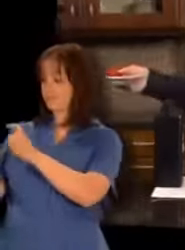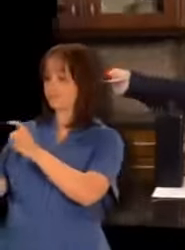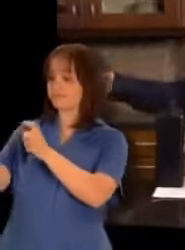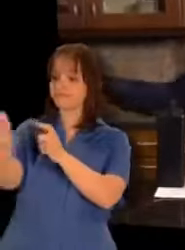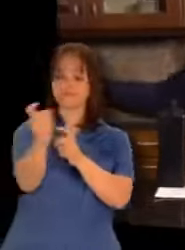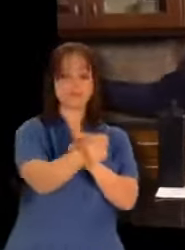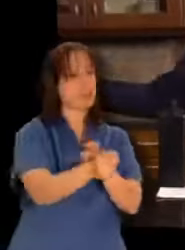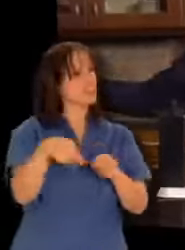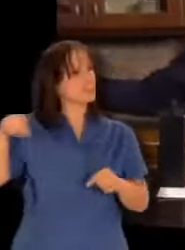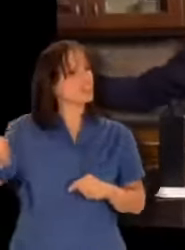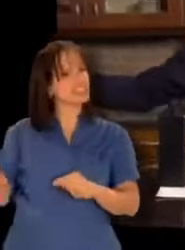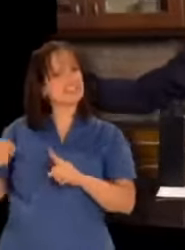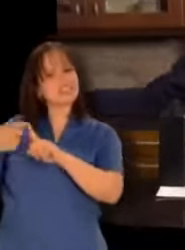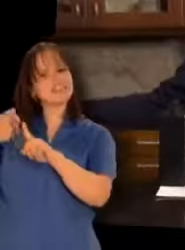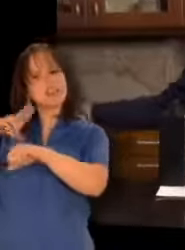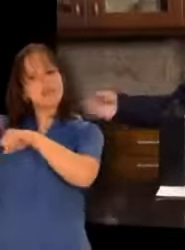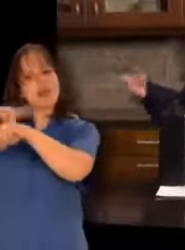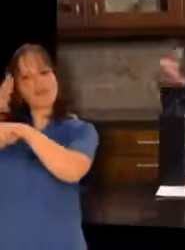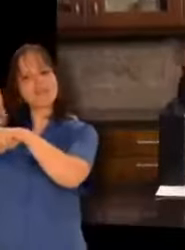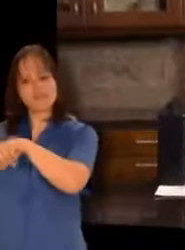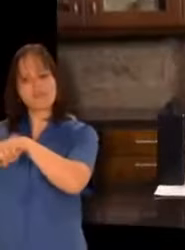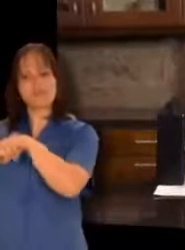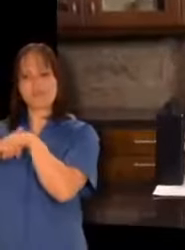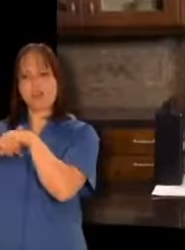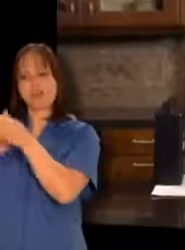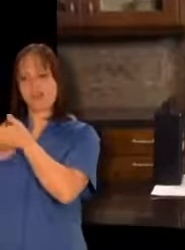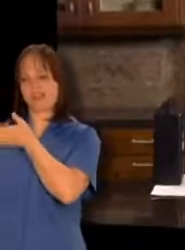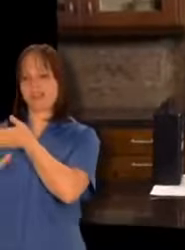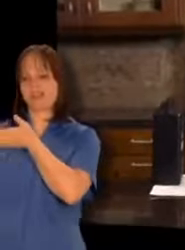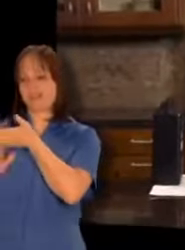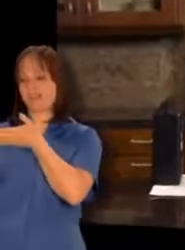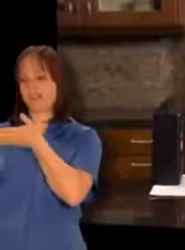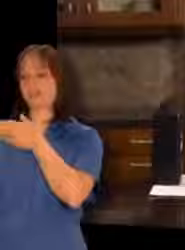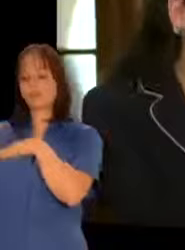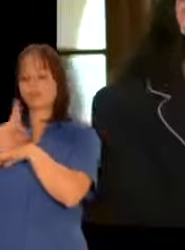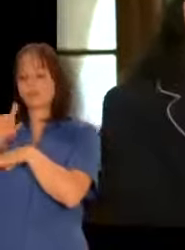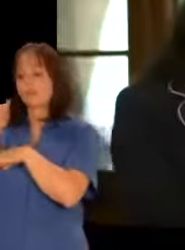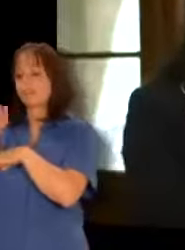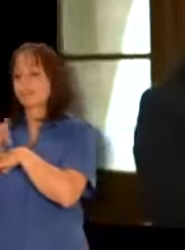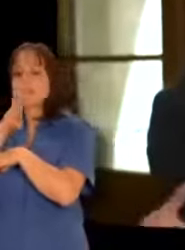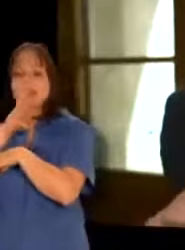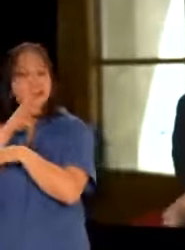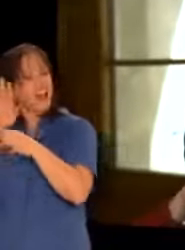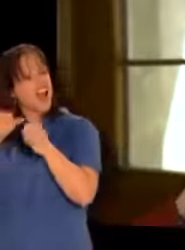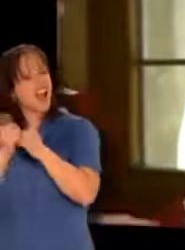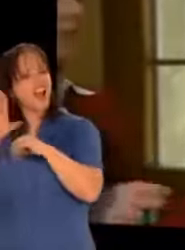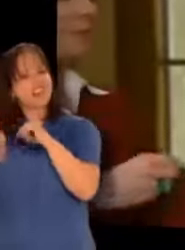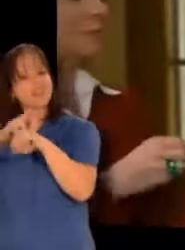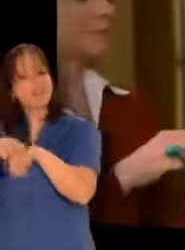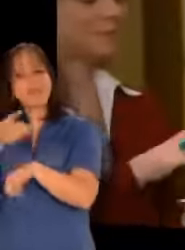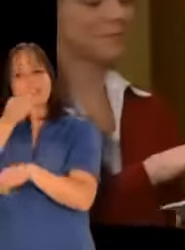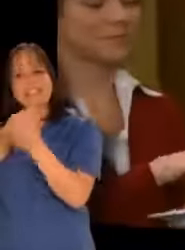these around. And this is the tomatoes that how you normally clean them and how you normally eat them.